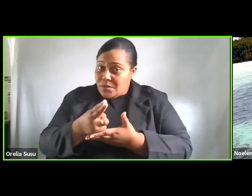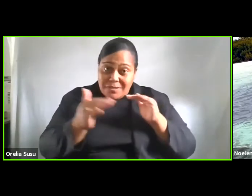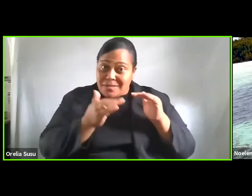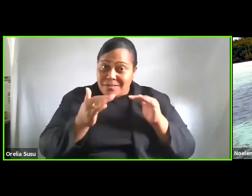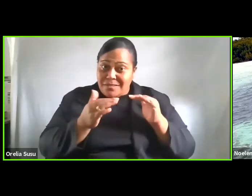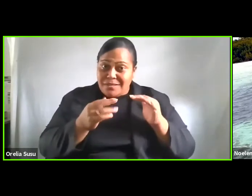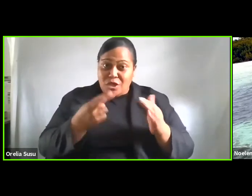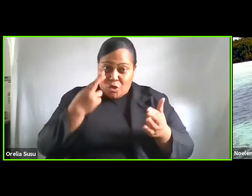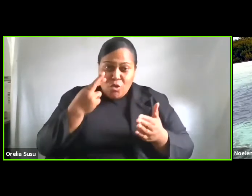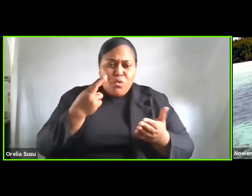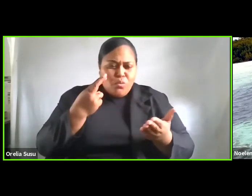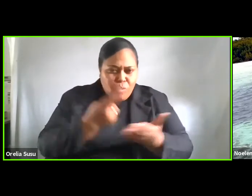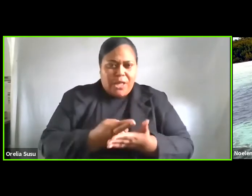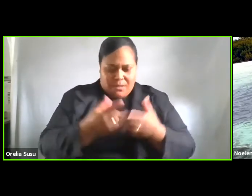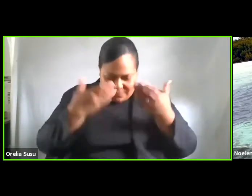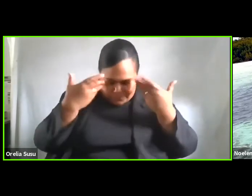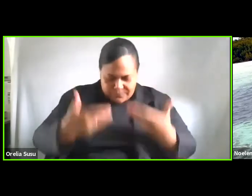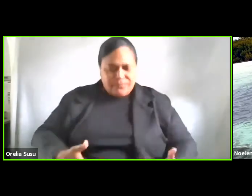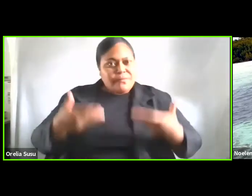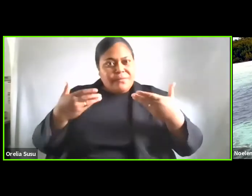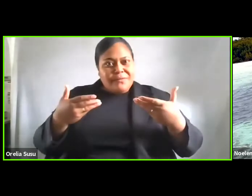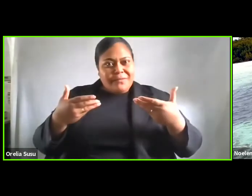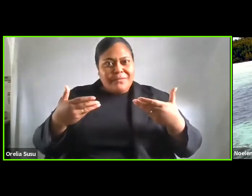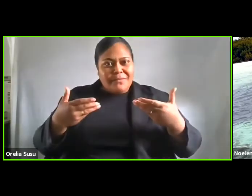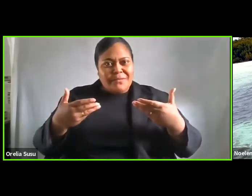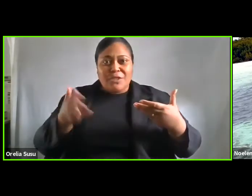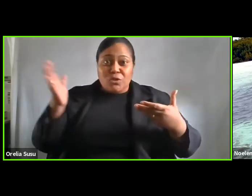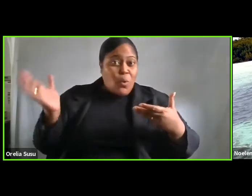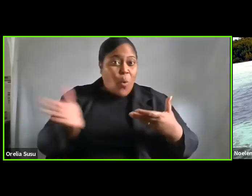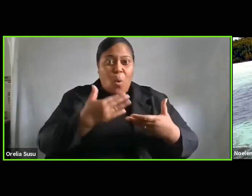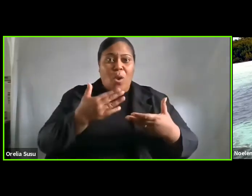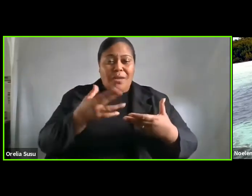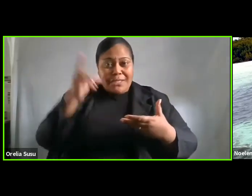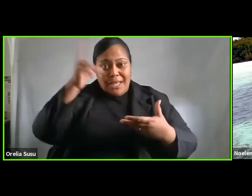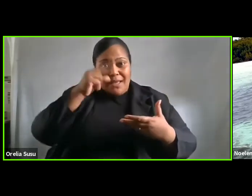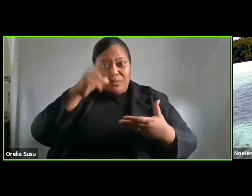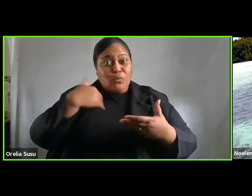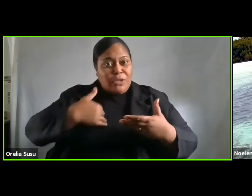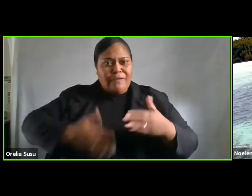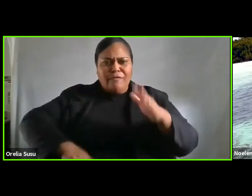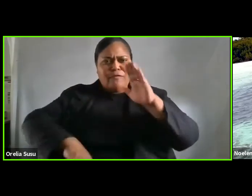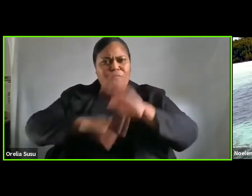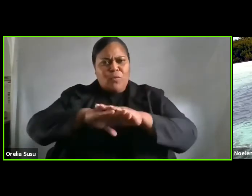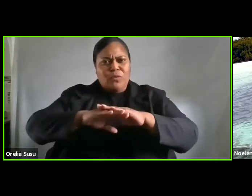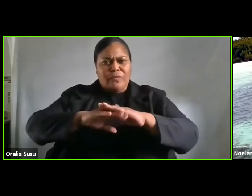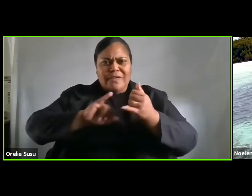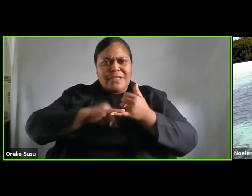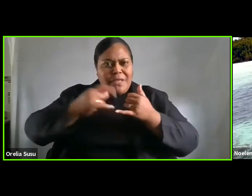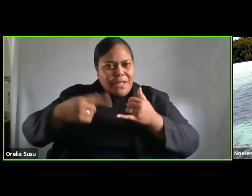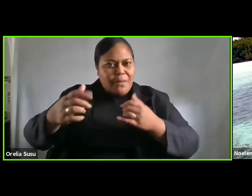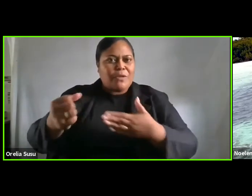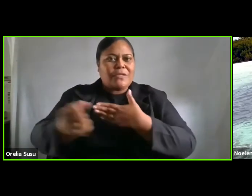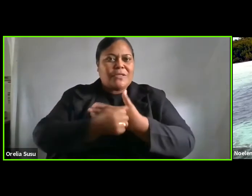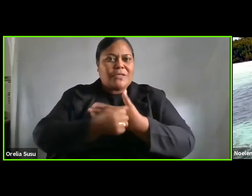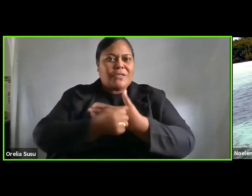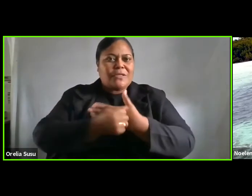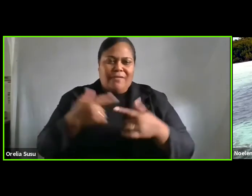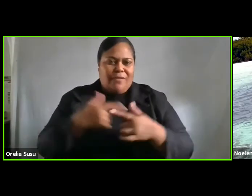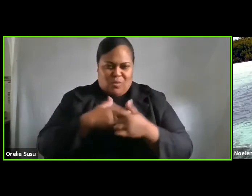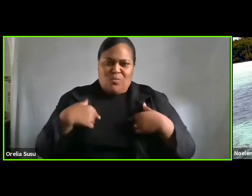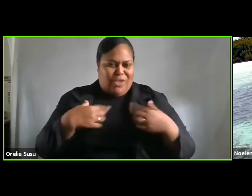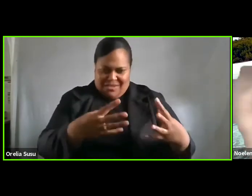live a full sustainable safe life then we have to be willing to have these difficult conversations with